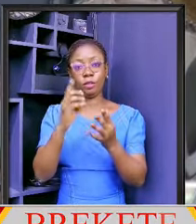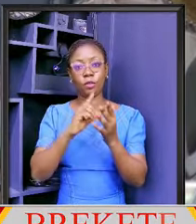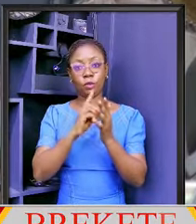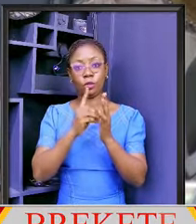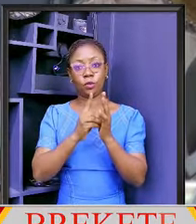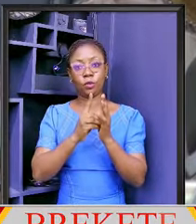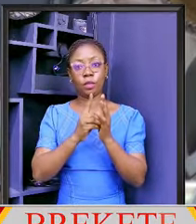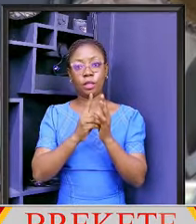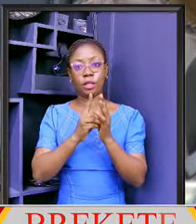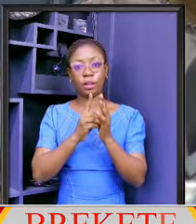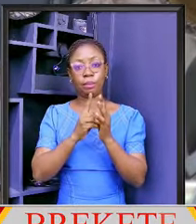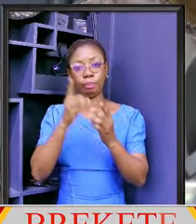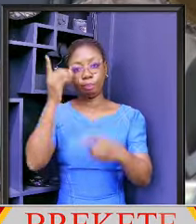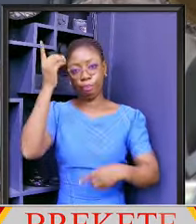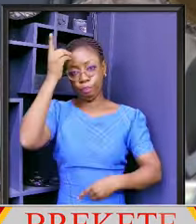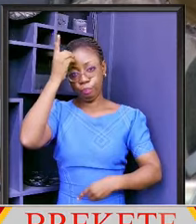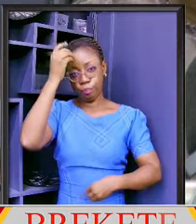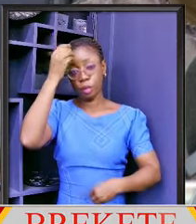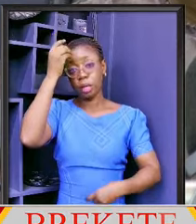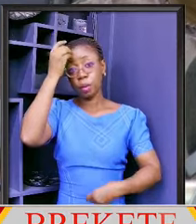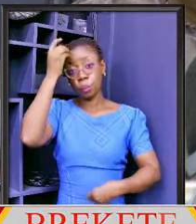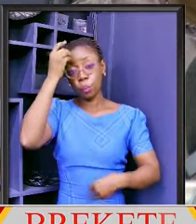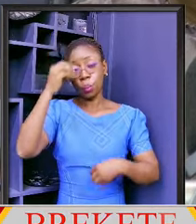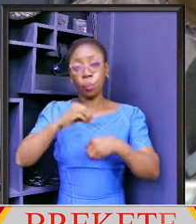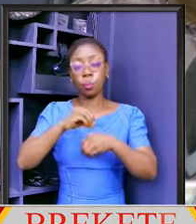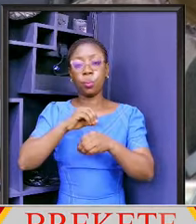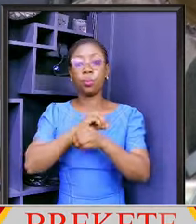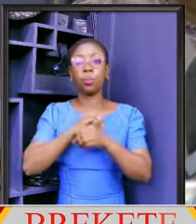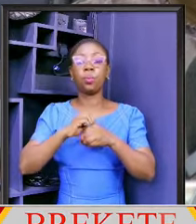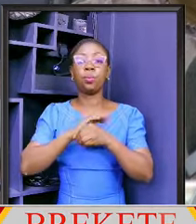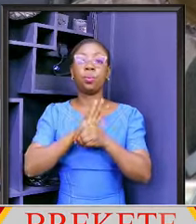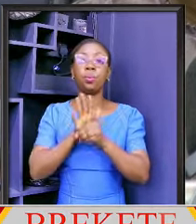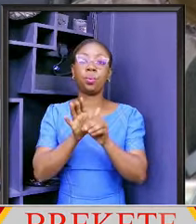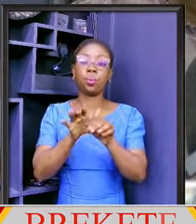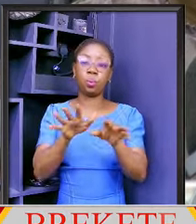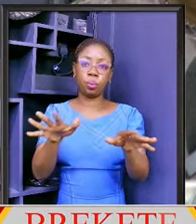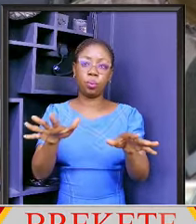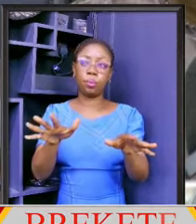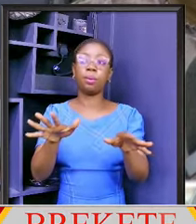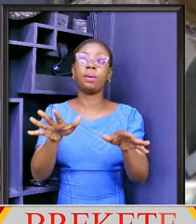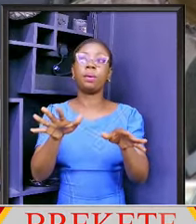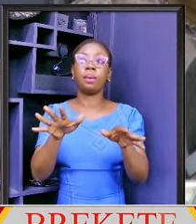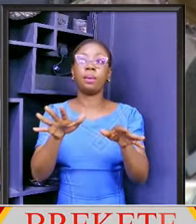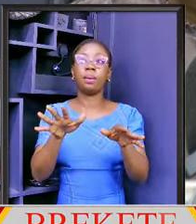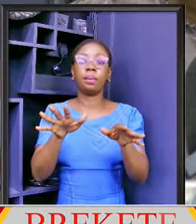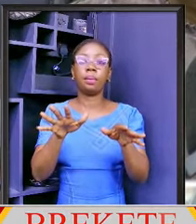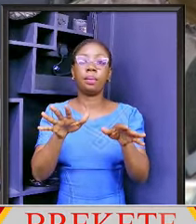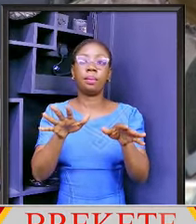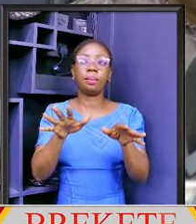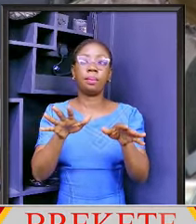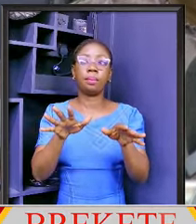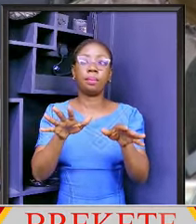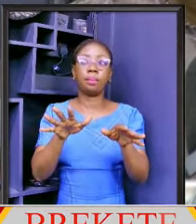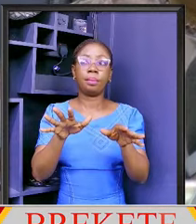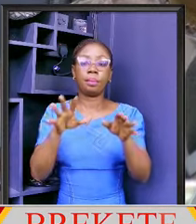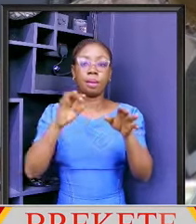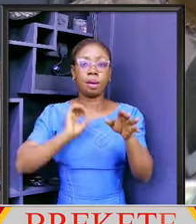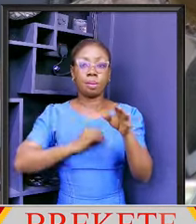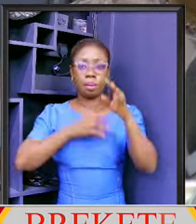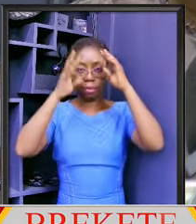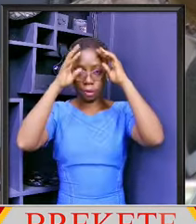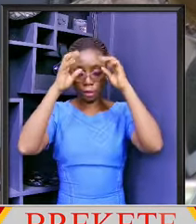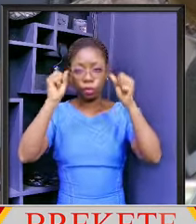During COVID-19, Muhammadu Buhari, our president, Muhammadu Buhari were approving money for every